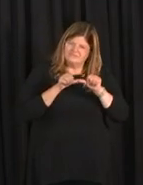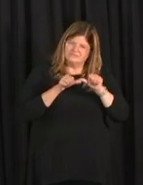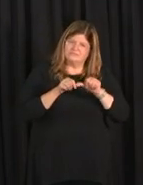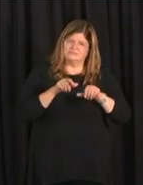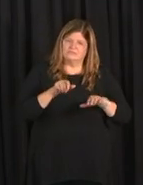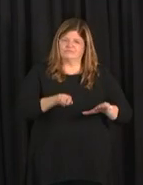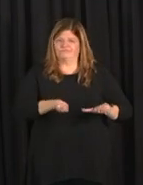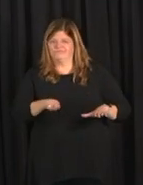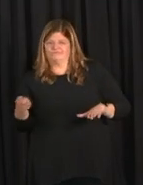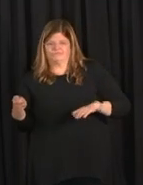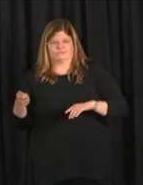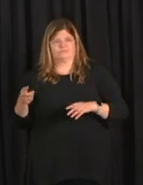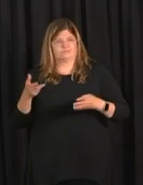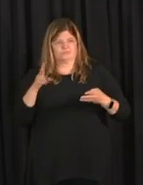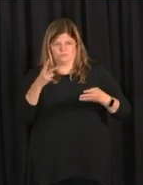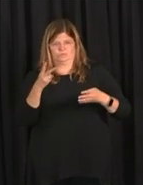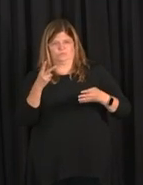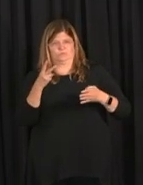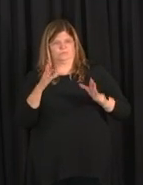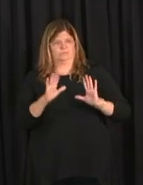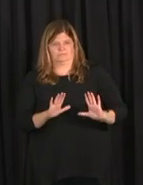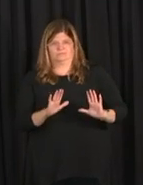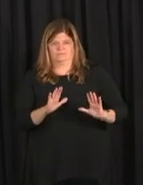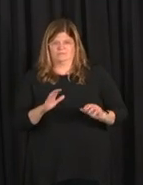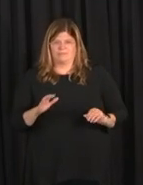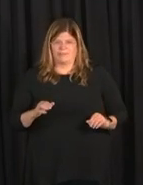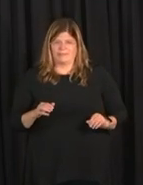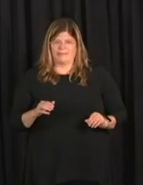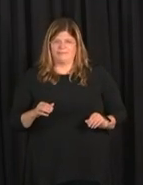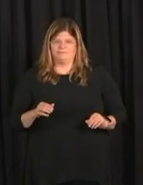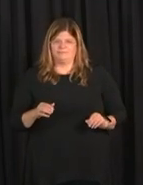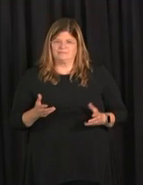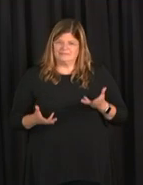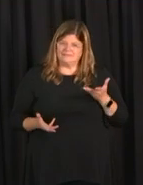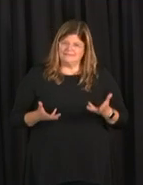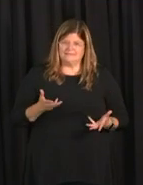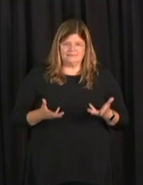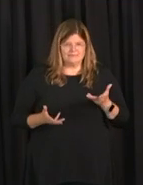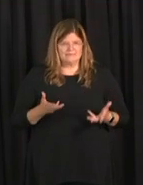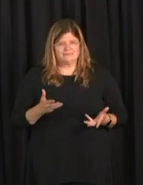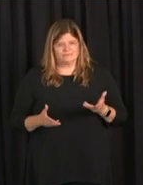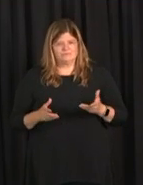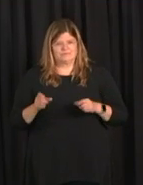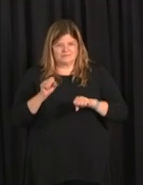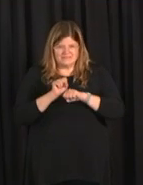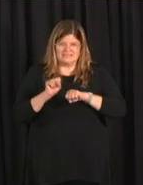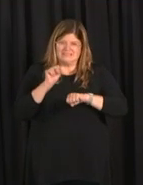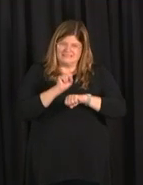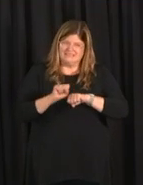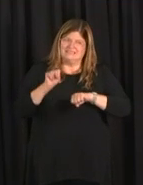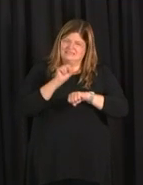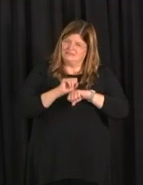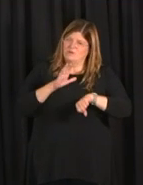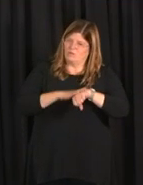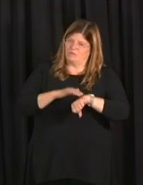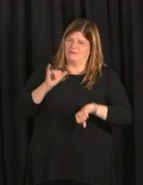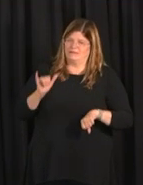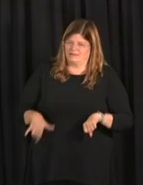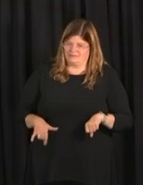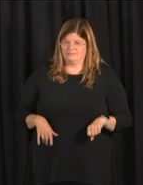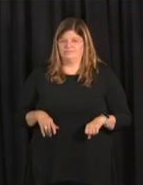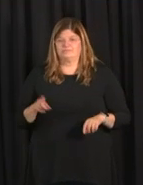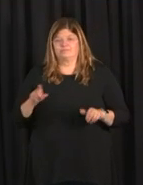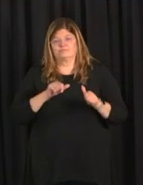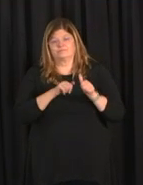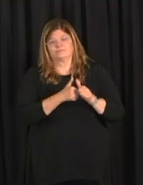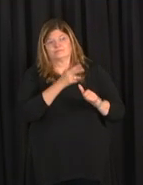turned on in phase 2. And we will work towards doing that. So to follow